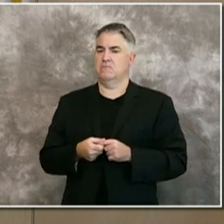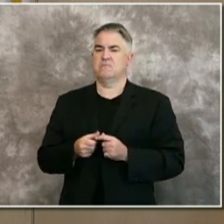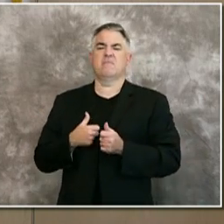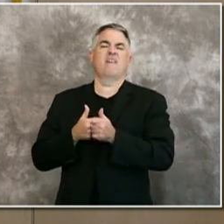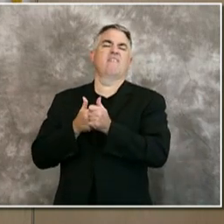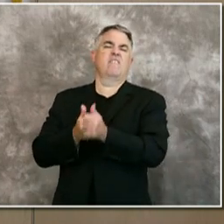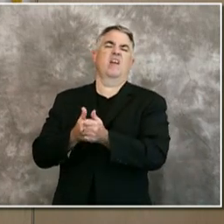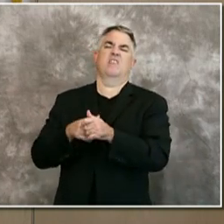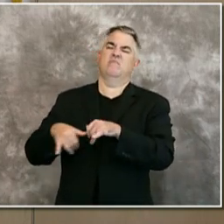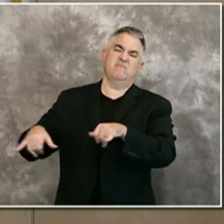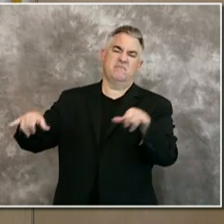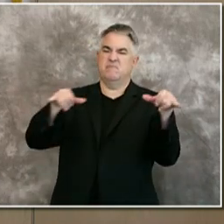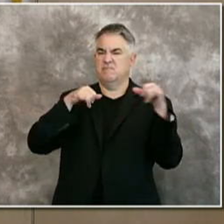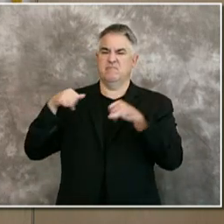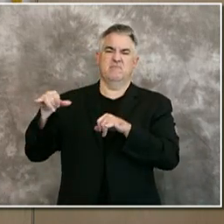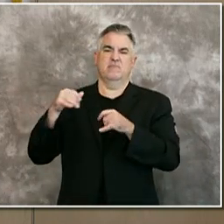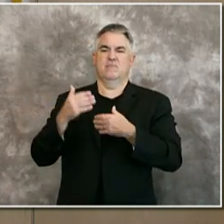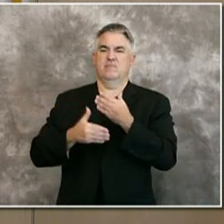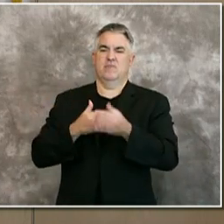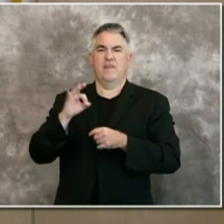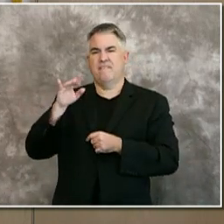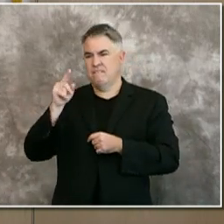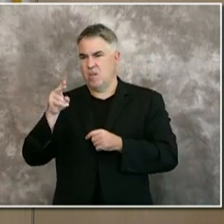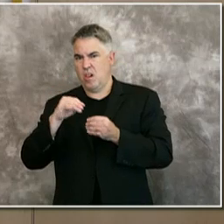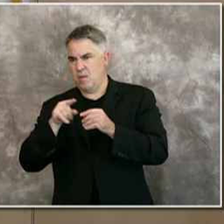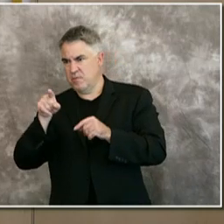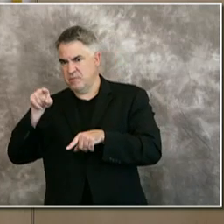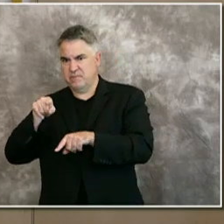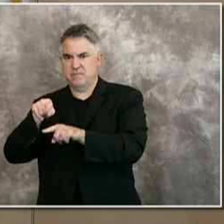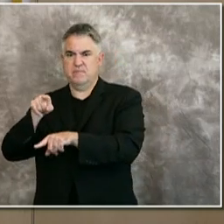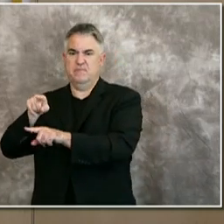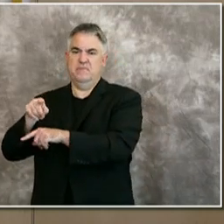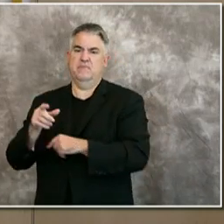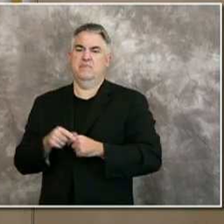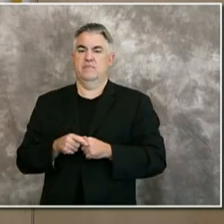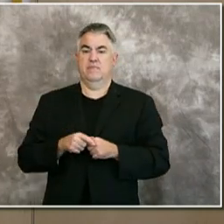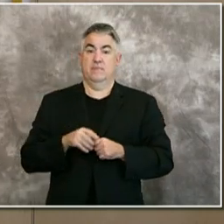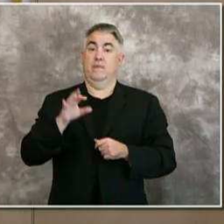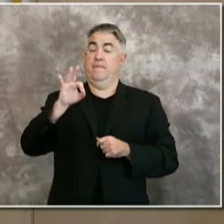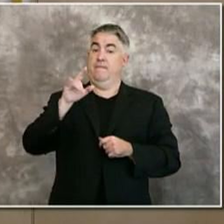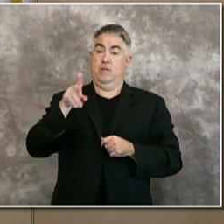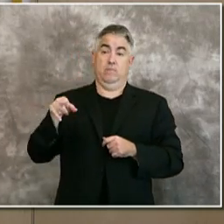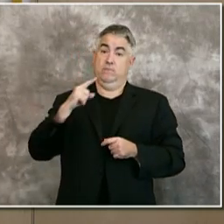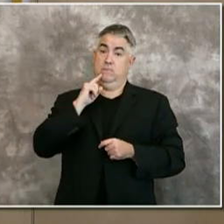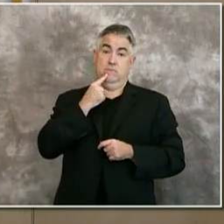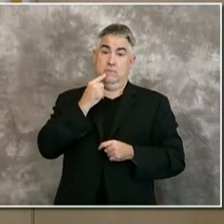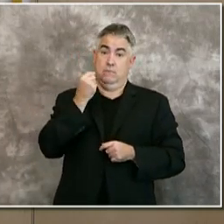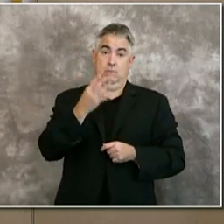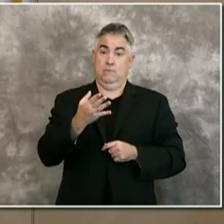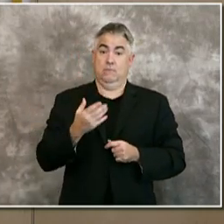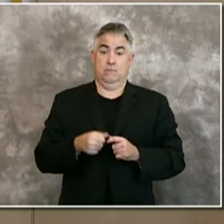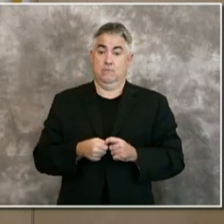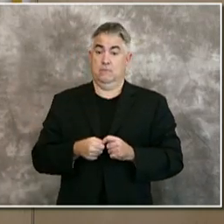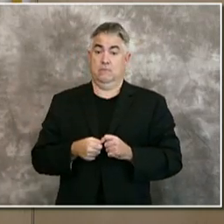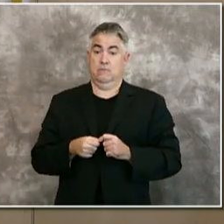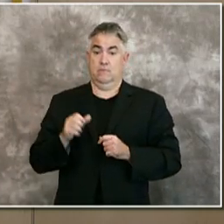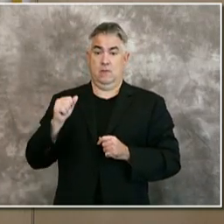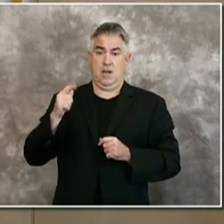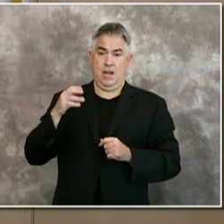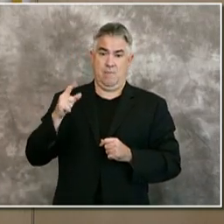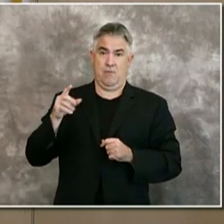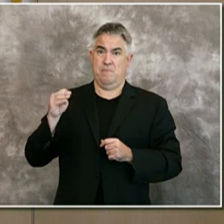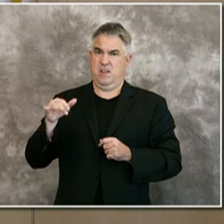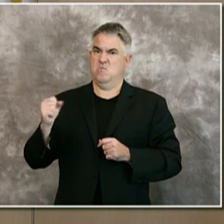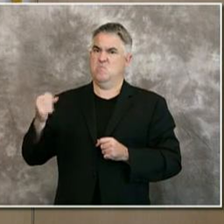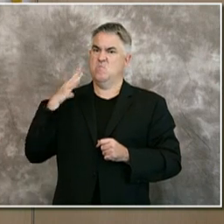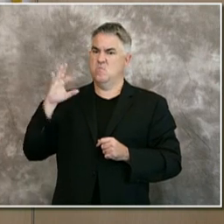do. And when flu seasons are very severe, we might go through April and sometimes into May, but